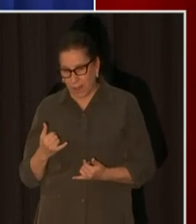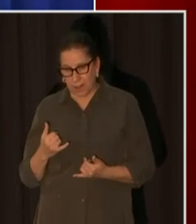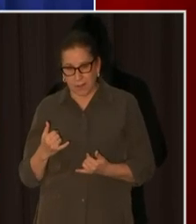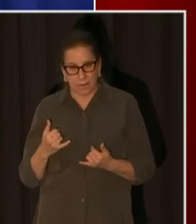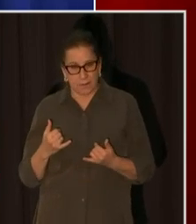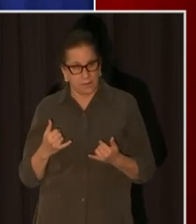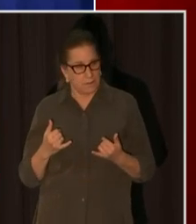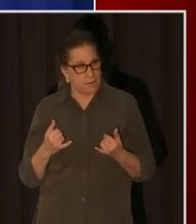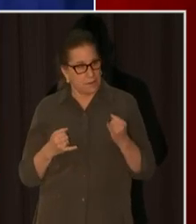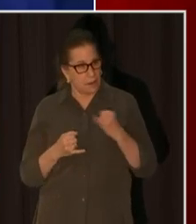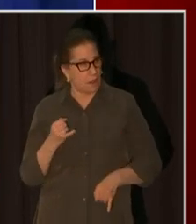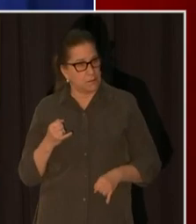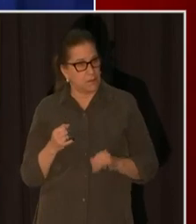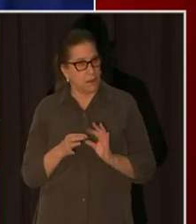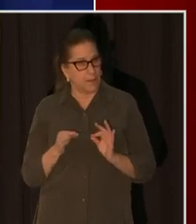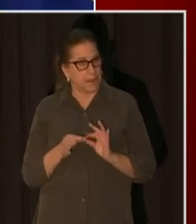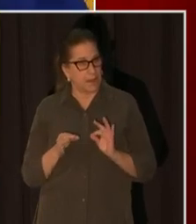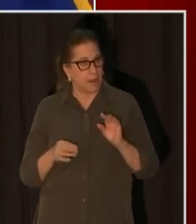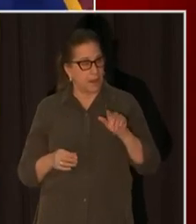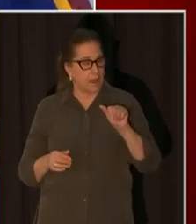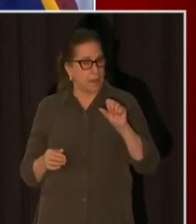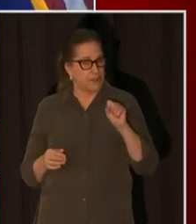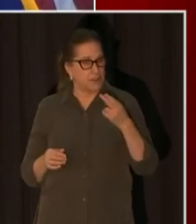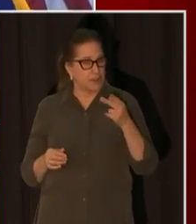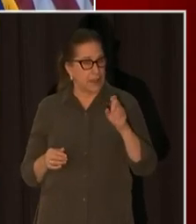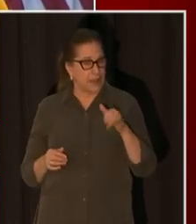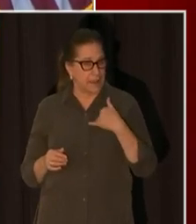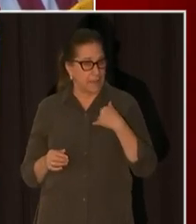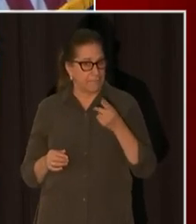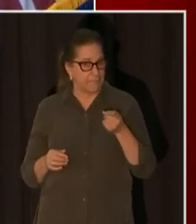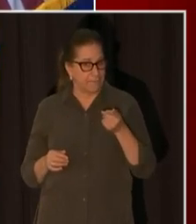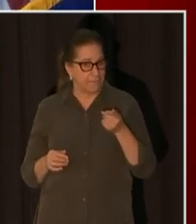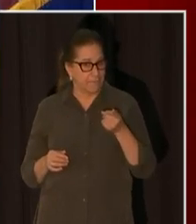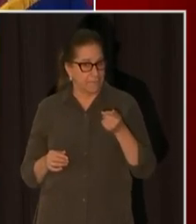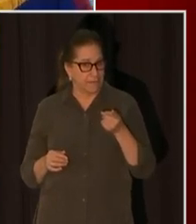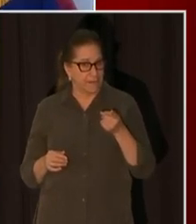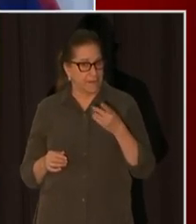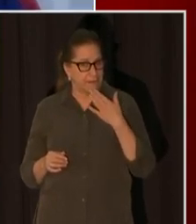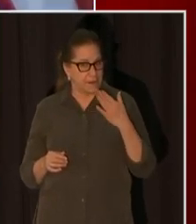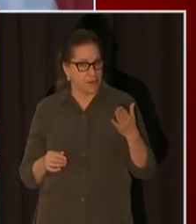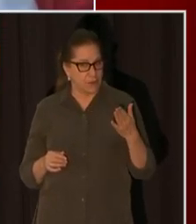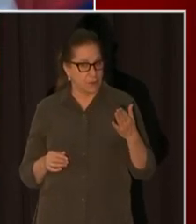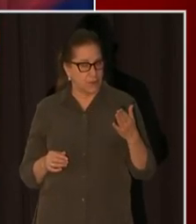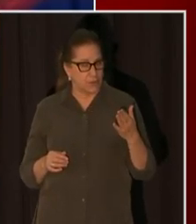that. I don't want to go further, and thank you for the time.